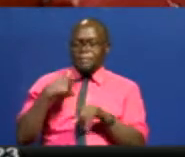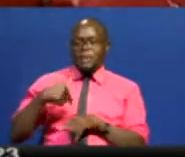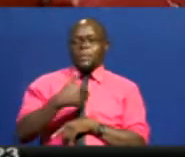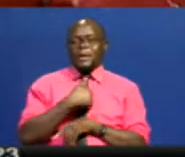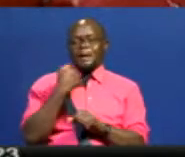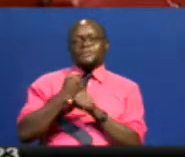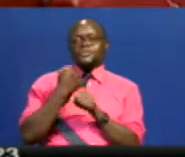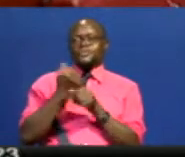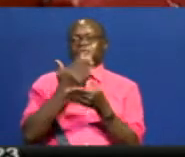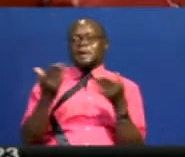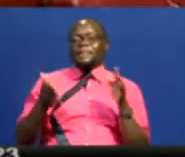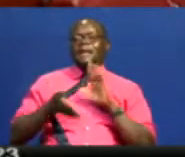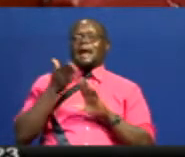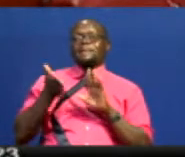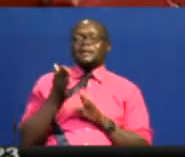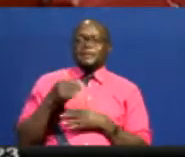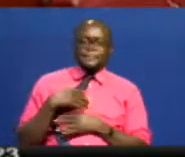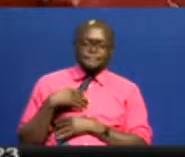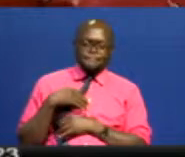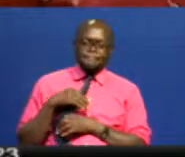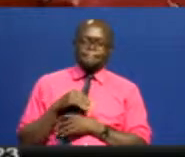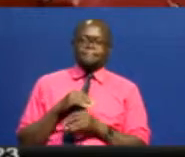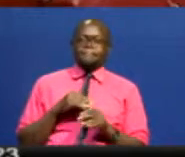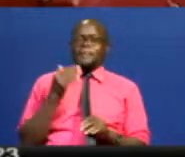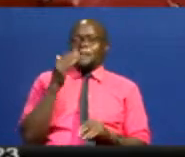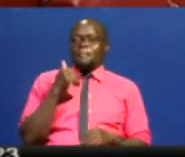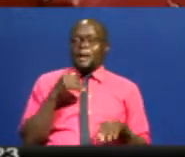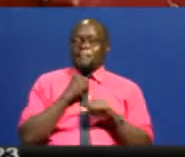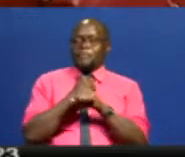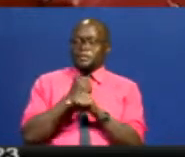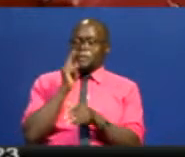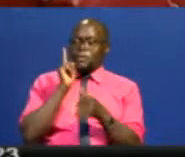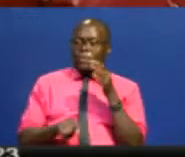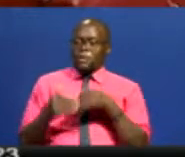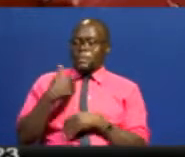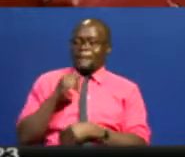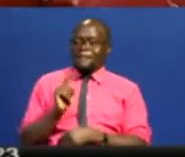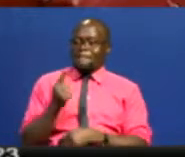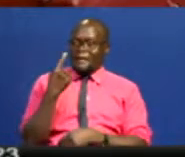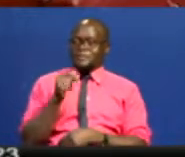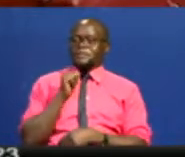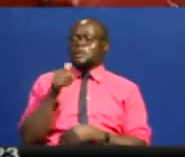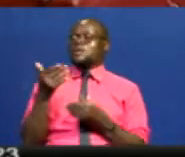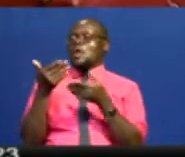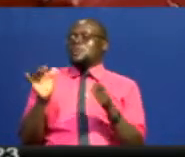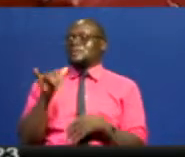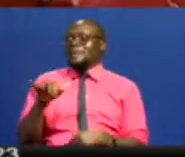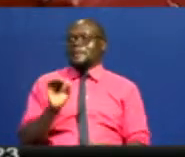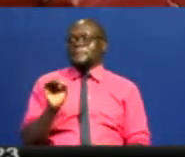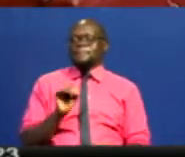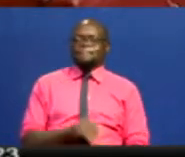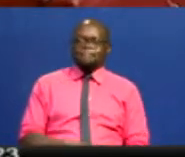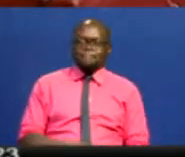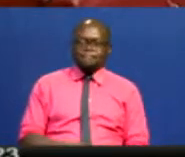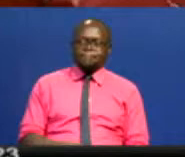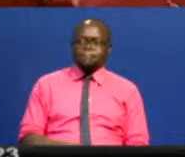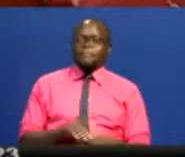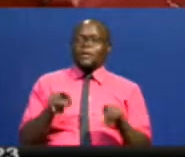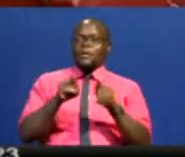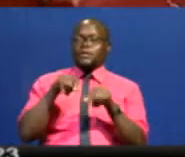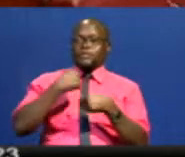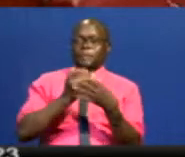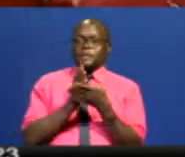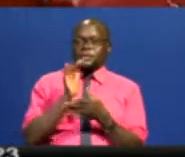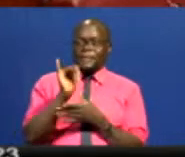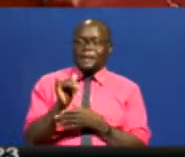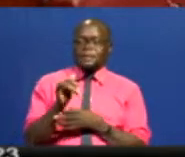do something urgently by protecting what we have first, not losing it, and also making sure